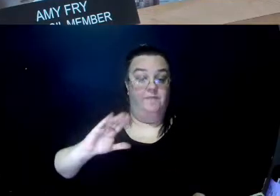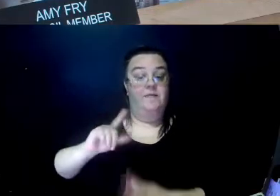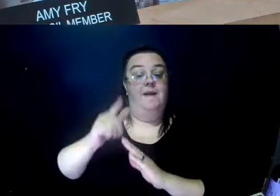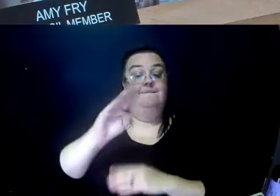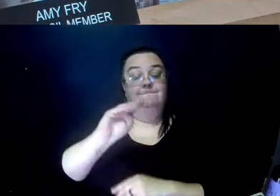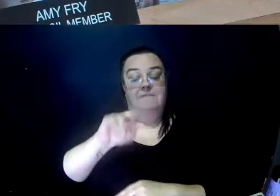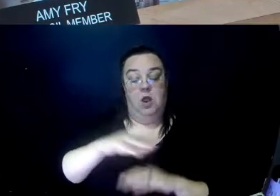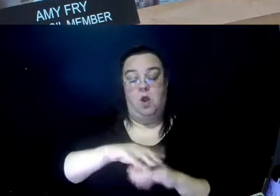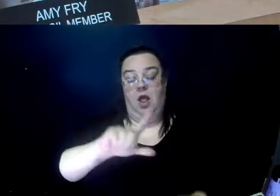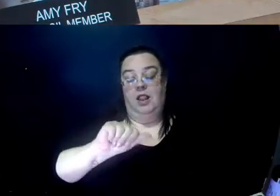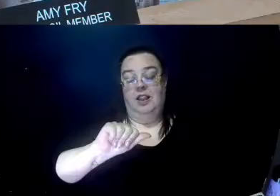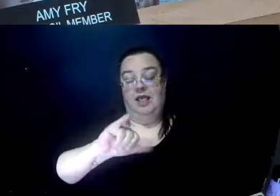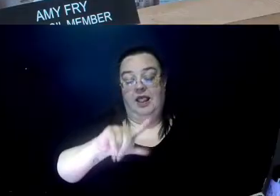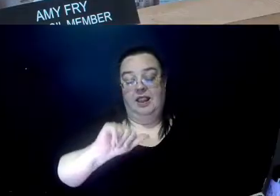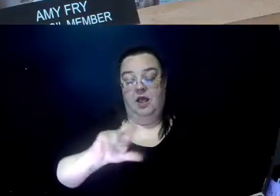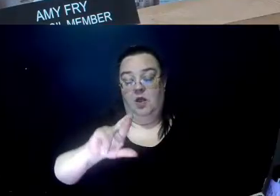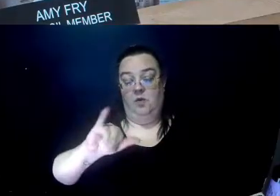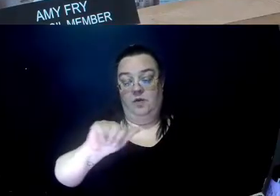on June,